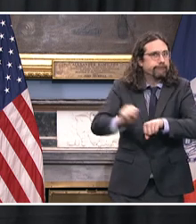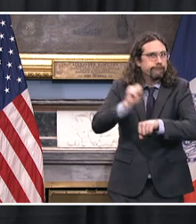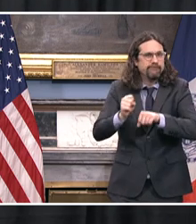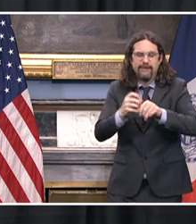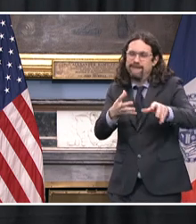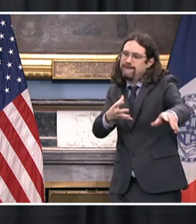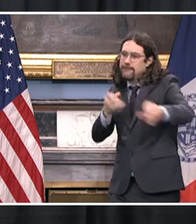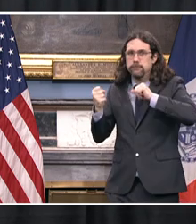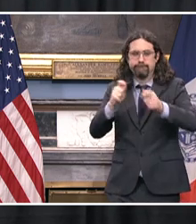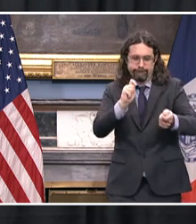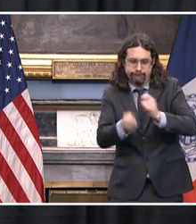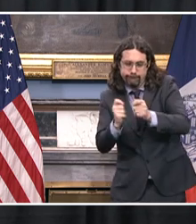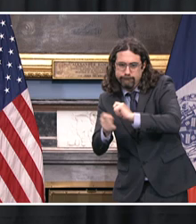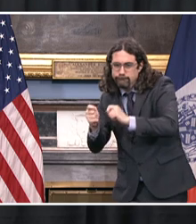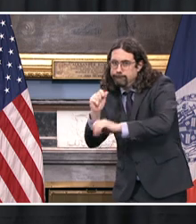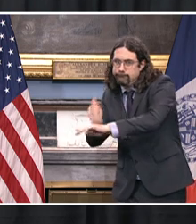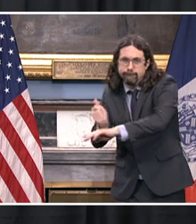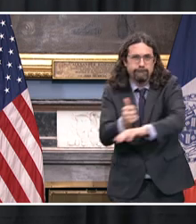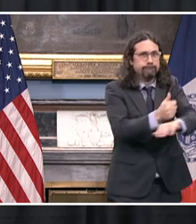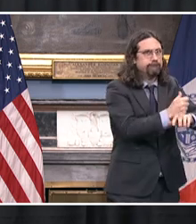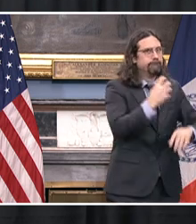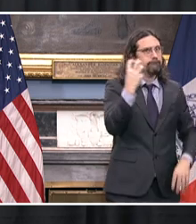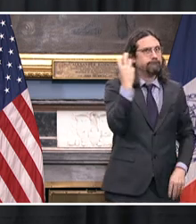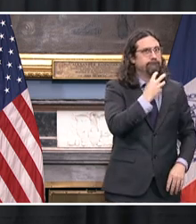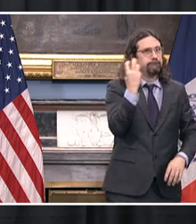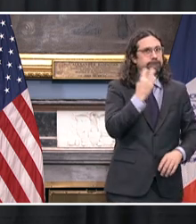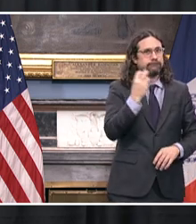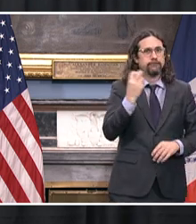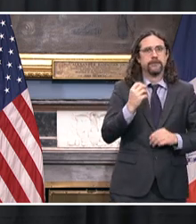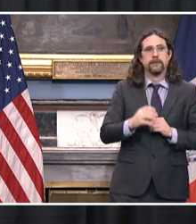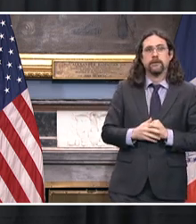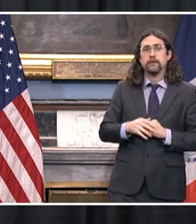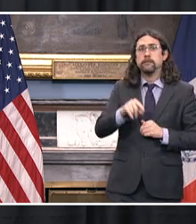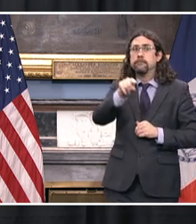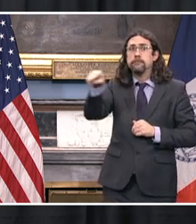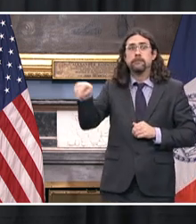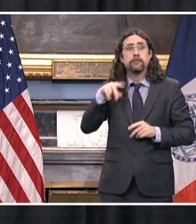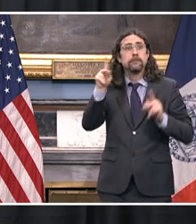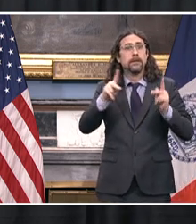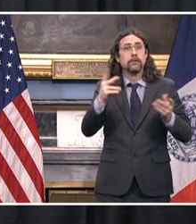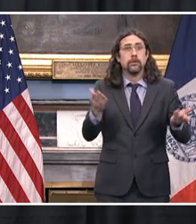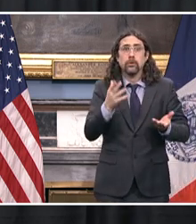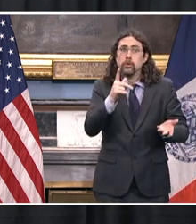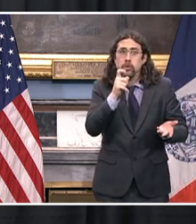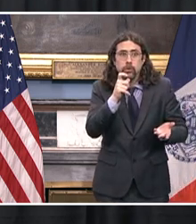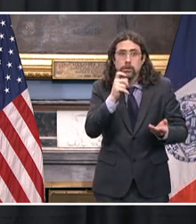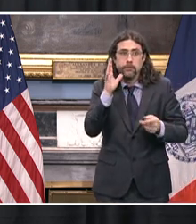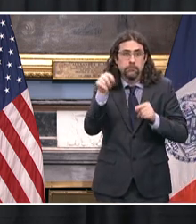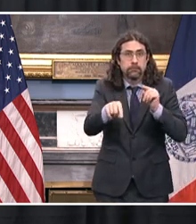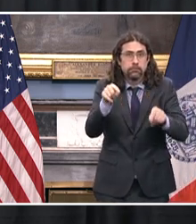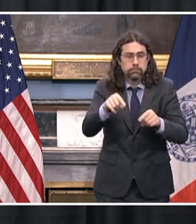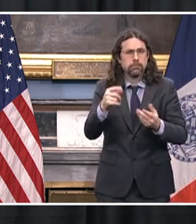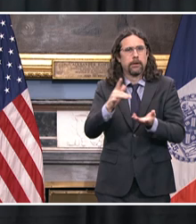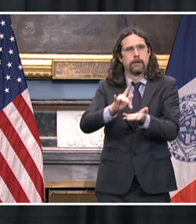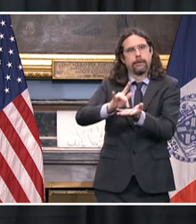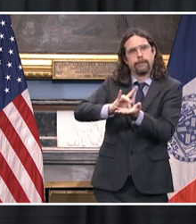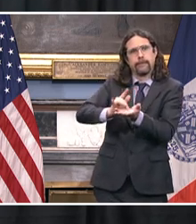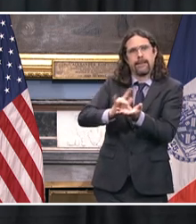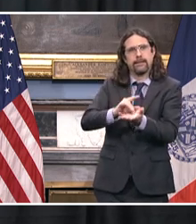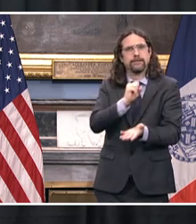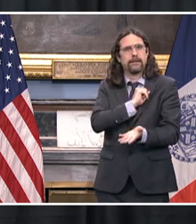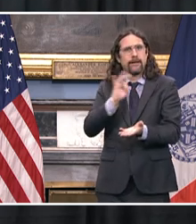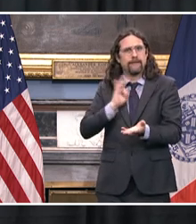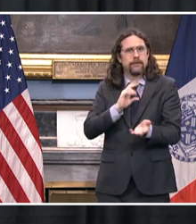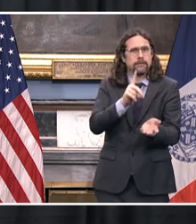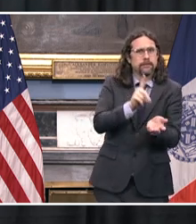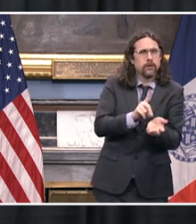the medical personnel was very, very moving. These are folks, it reminded me of the